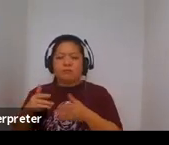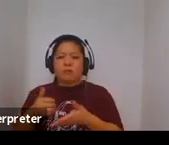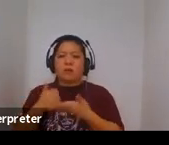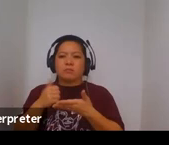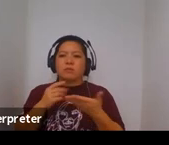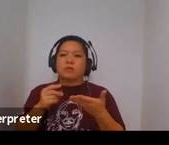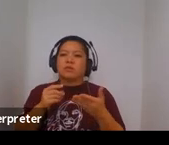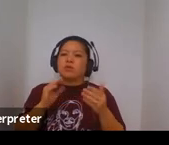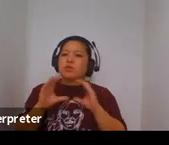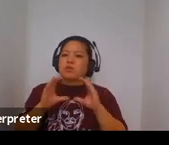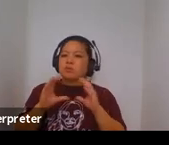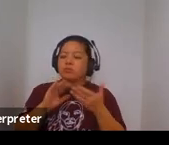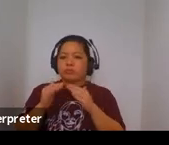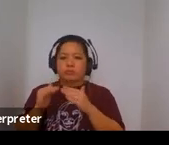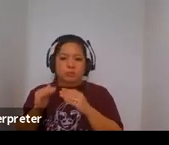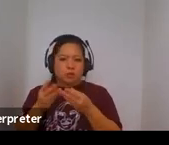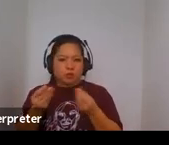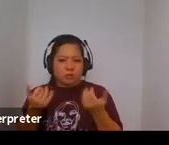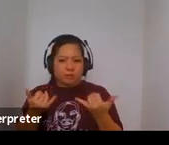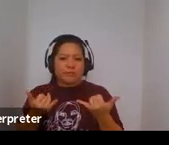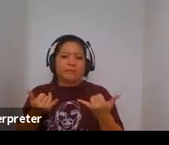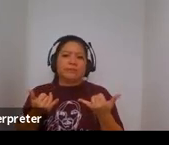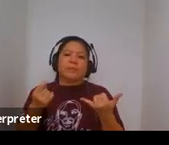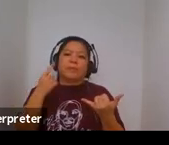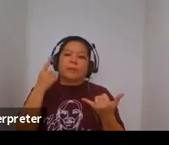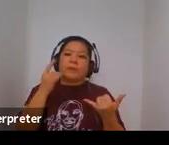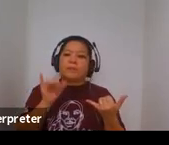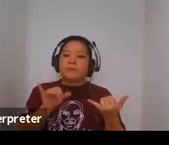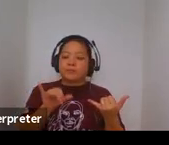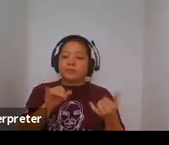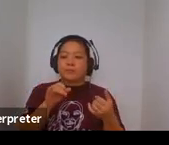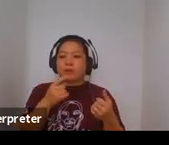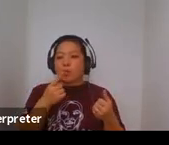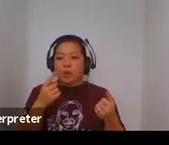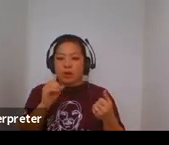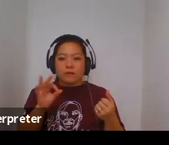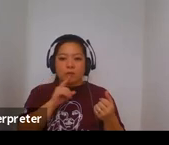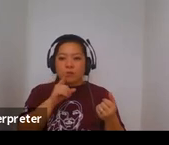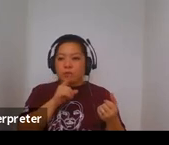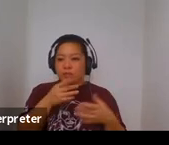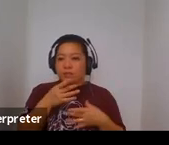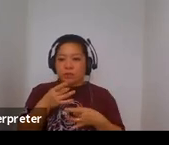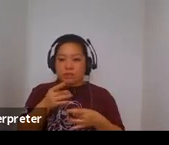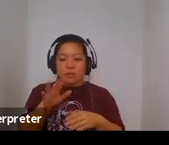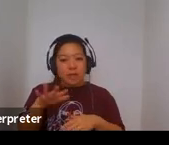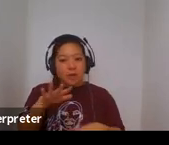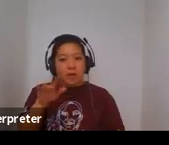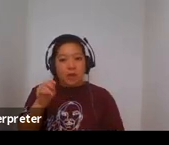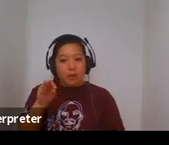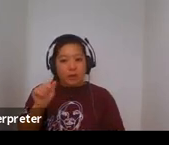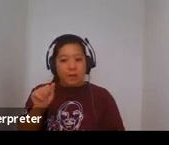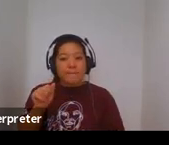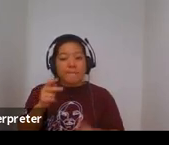to community solutions. I think that one of the really interesting areas of policy change